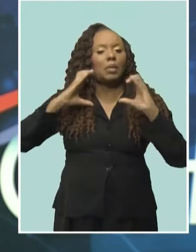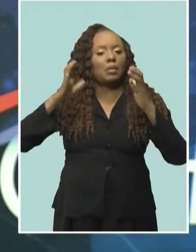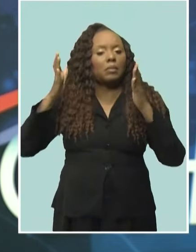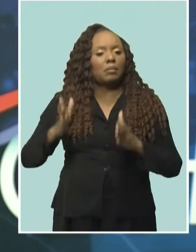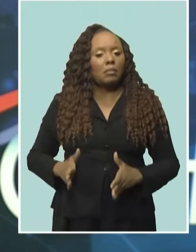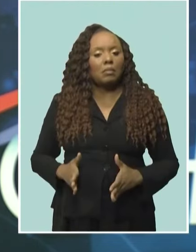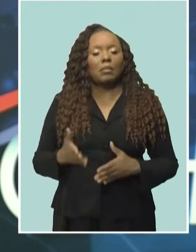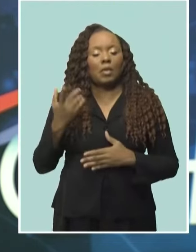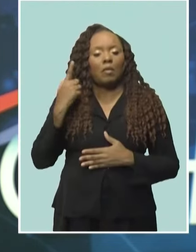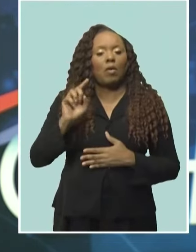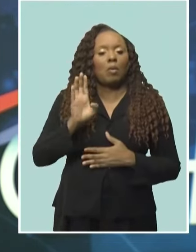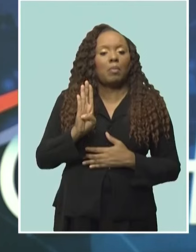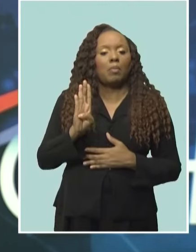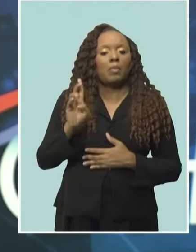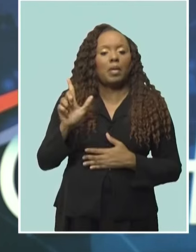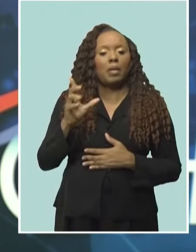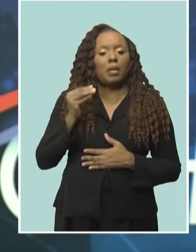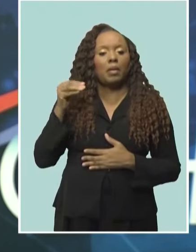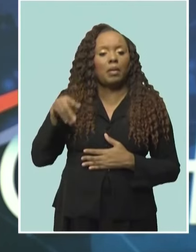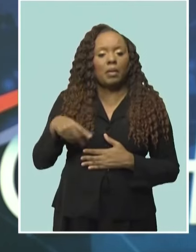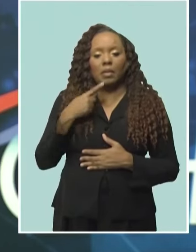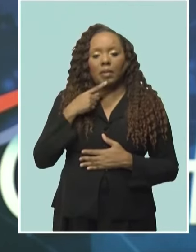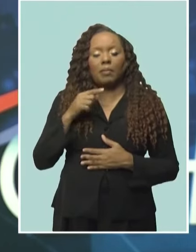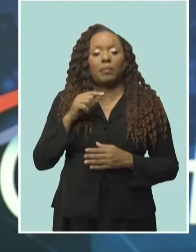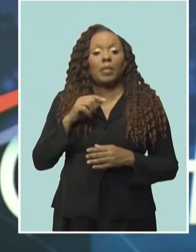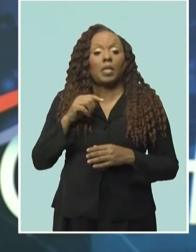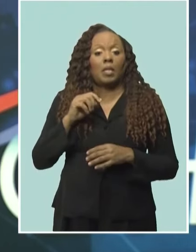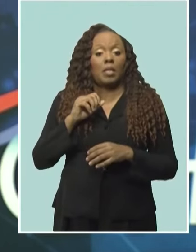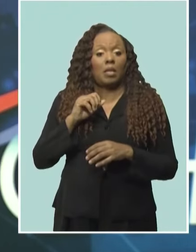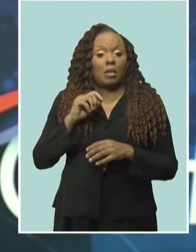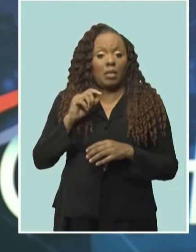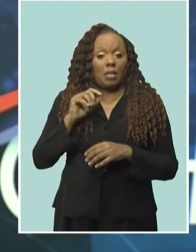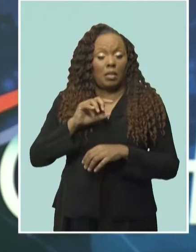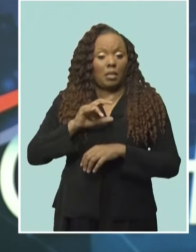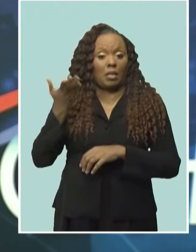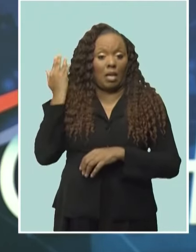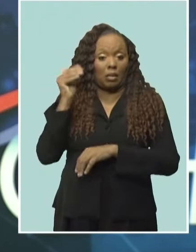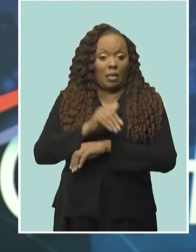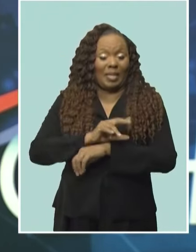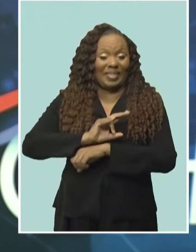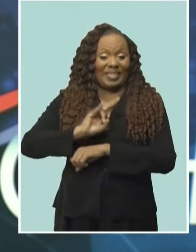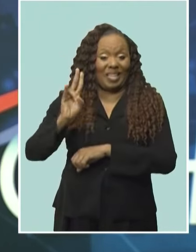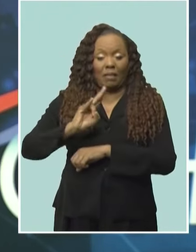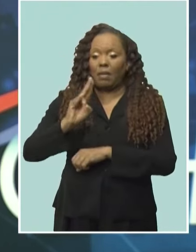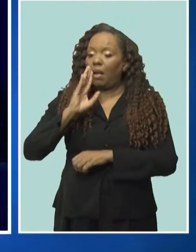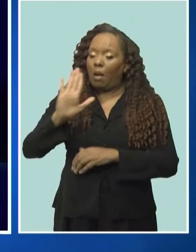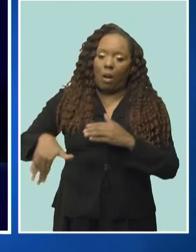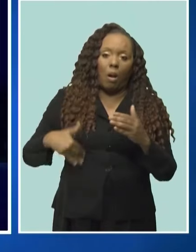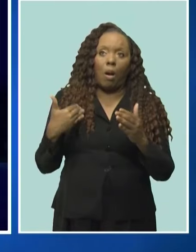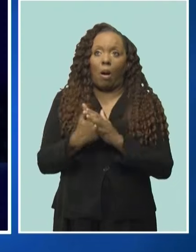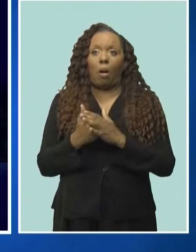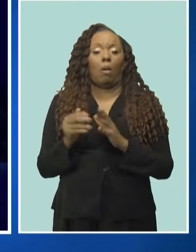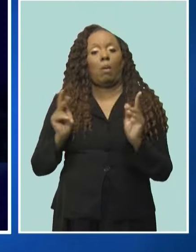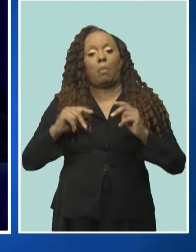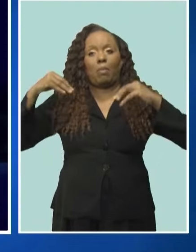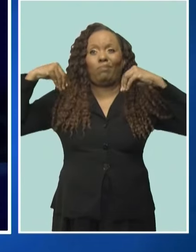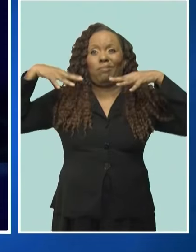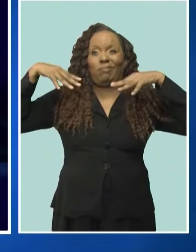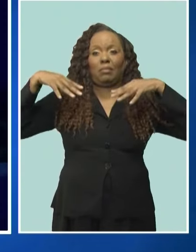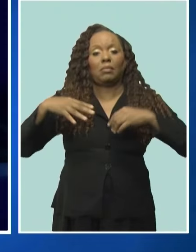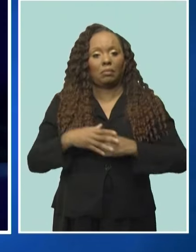Media Cassandra Crawford says the work was complete as of 7 last night. At Light and Power, while